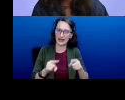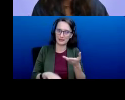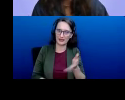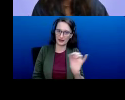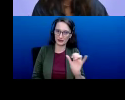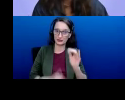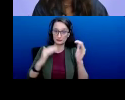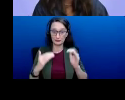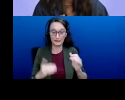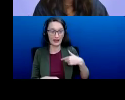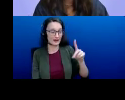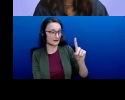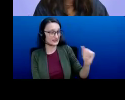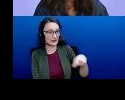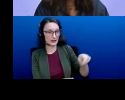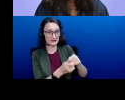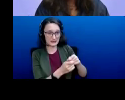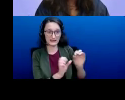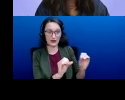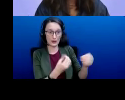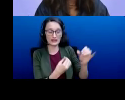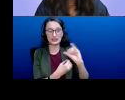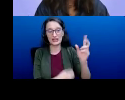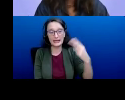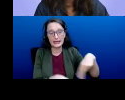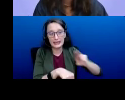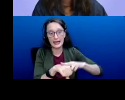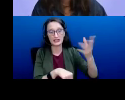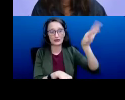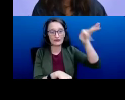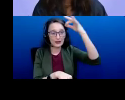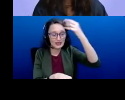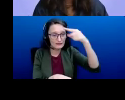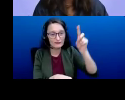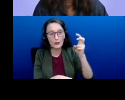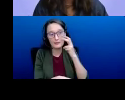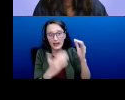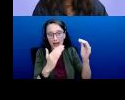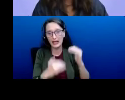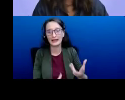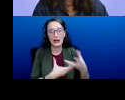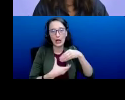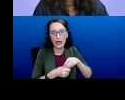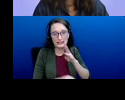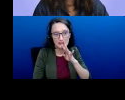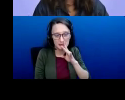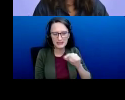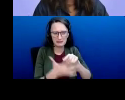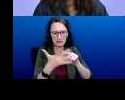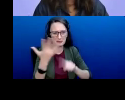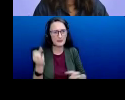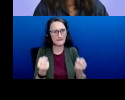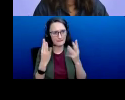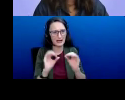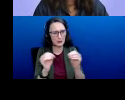Disability-specific organizations like National Federation of the Blind, Autism Speaks, etc. There's many and many can help as